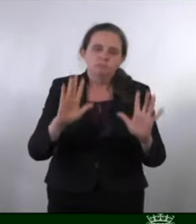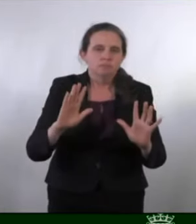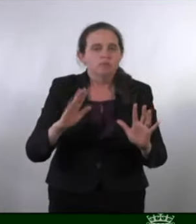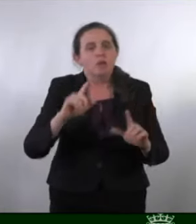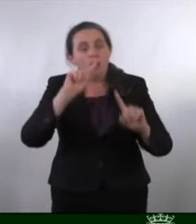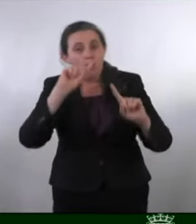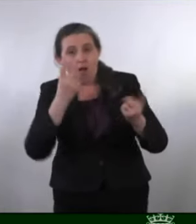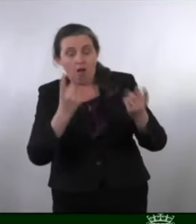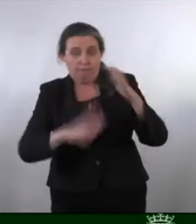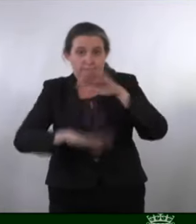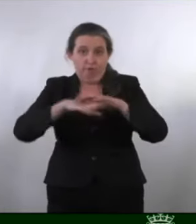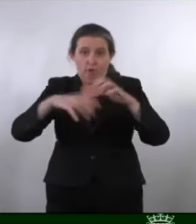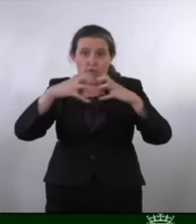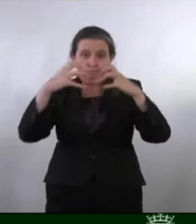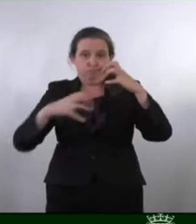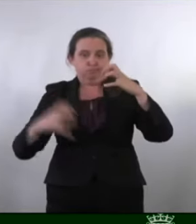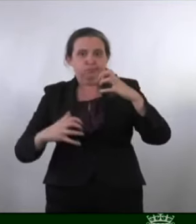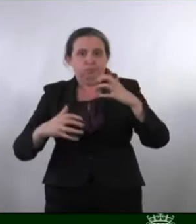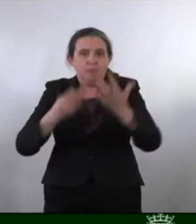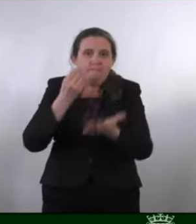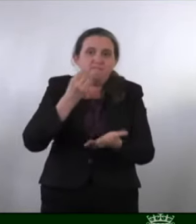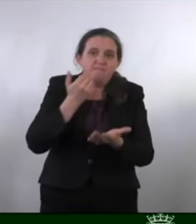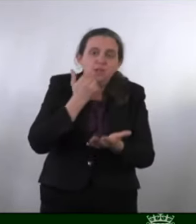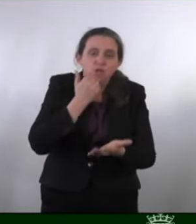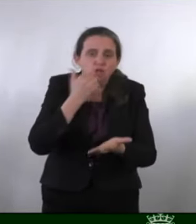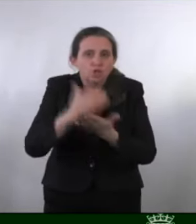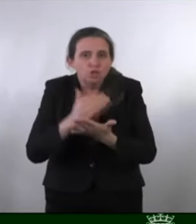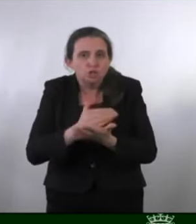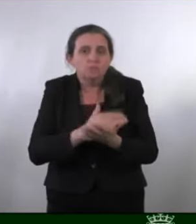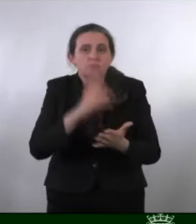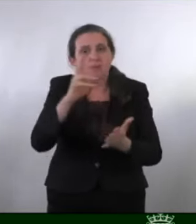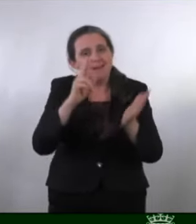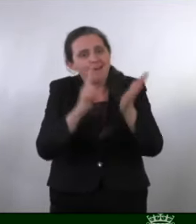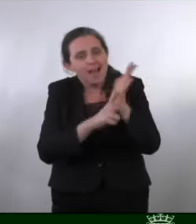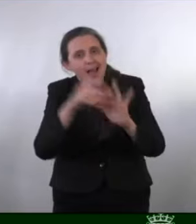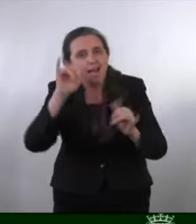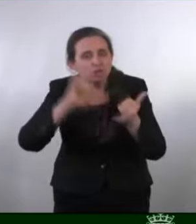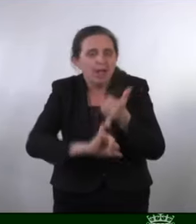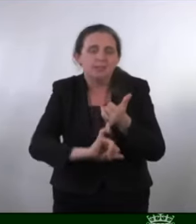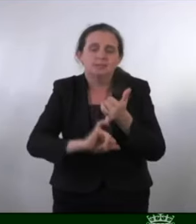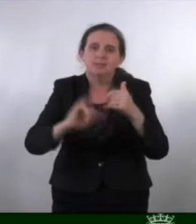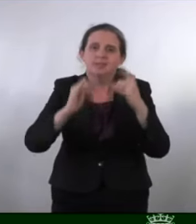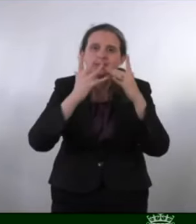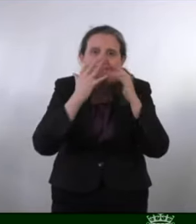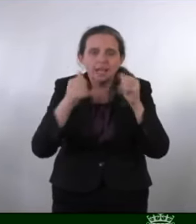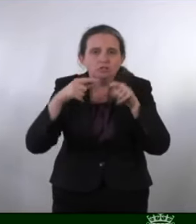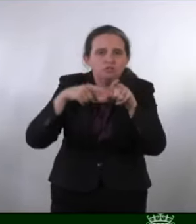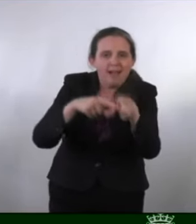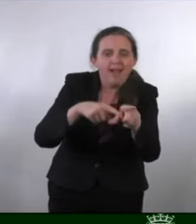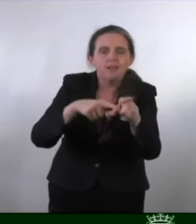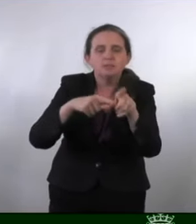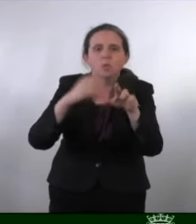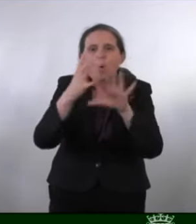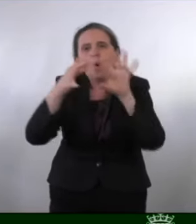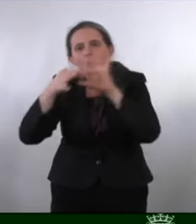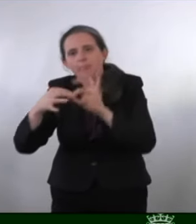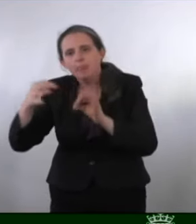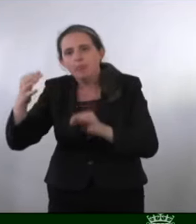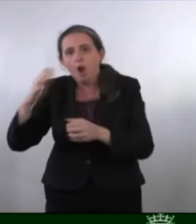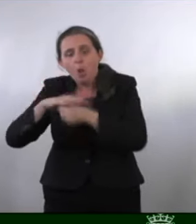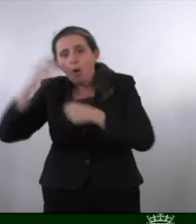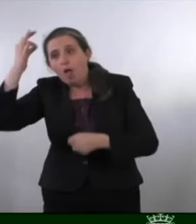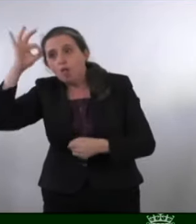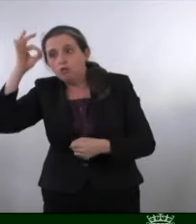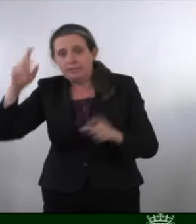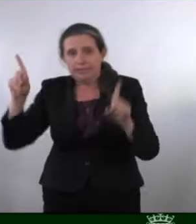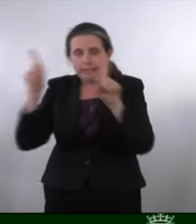that actually NHS Test and Trace has been working hand in glove with local authorities from the beginning. And there are, to the best of